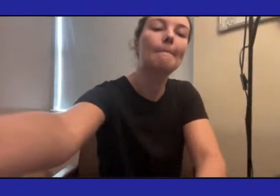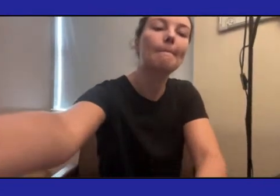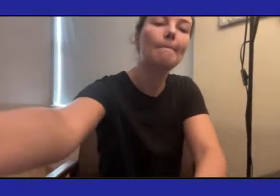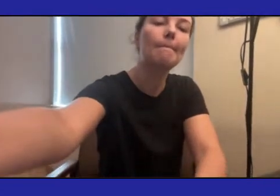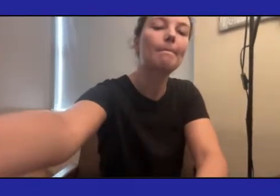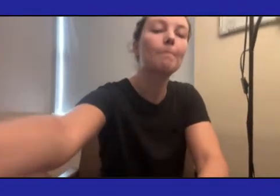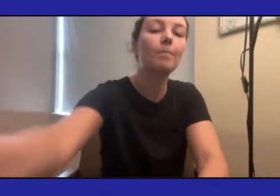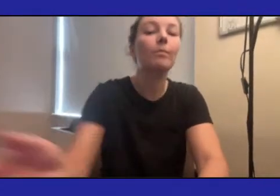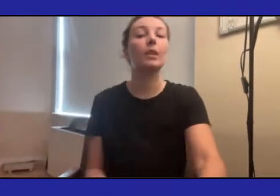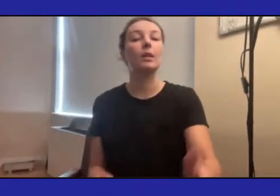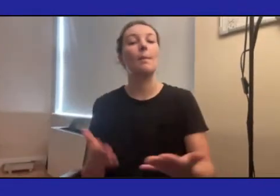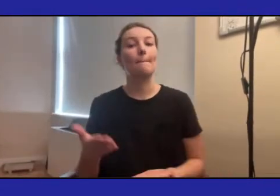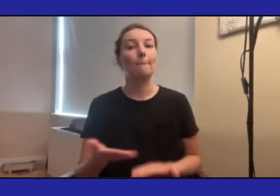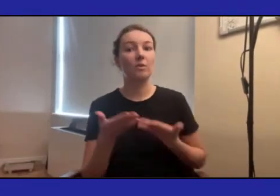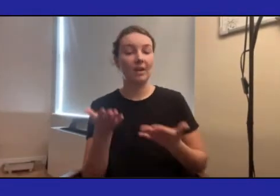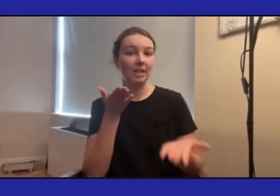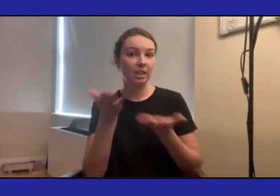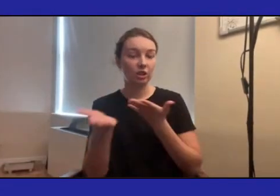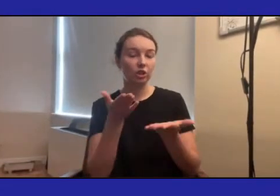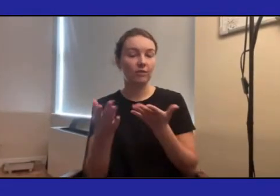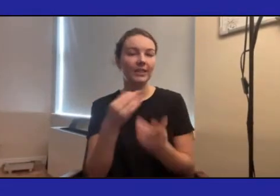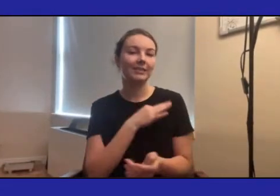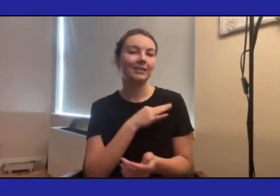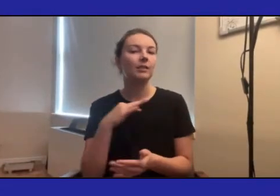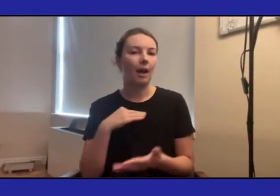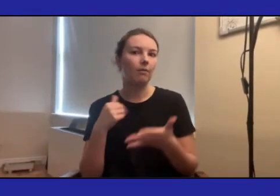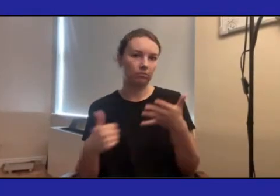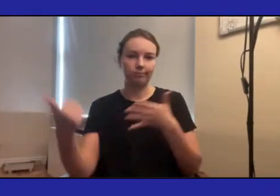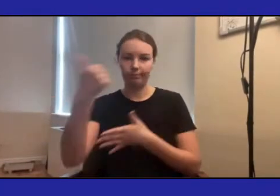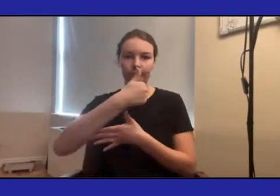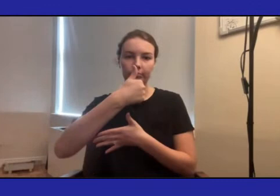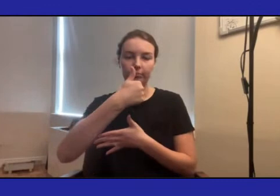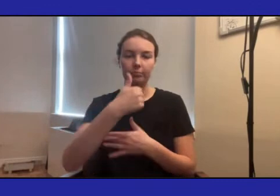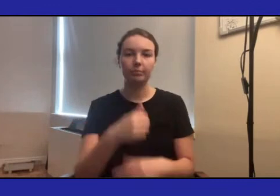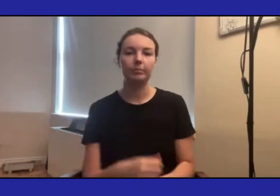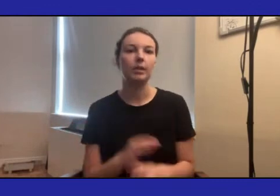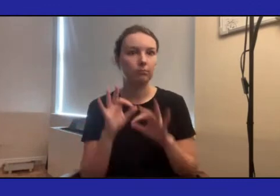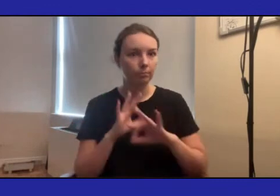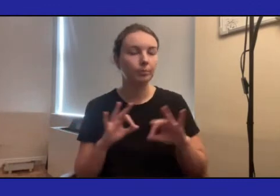is a much higher priority. Um, so